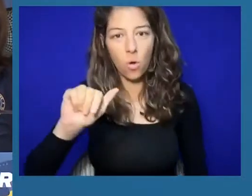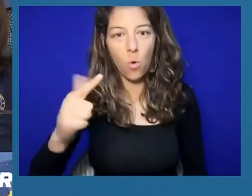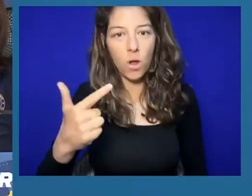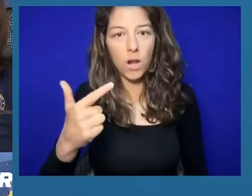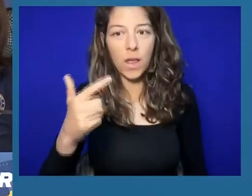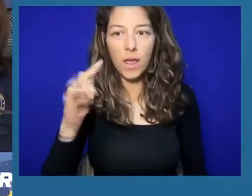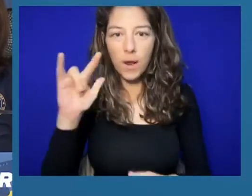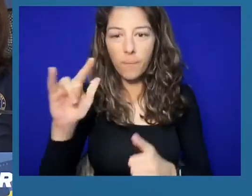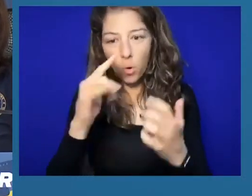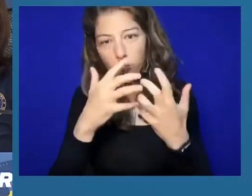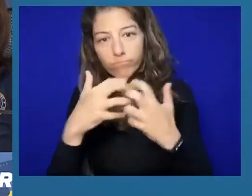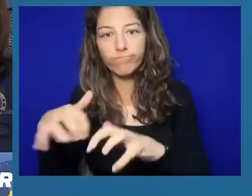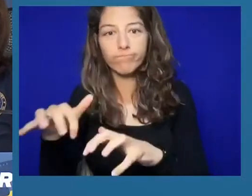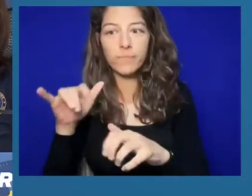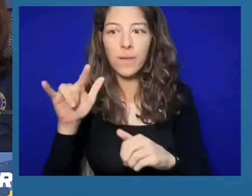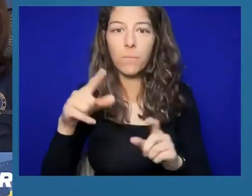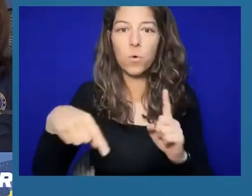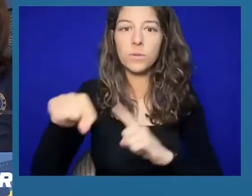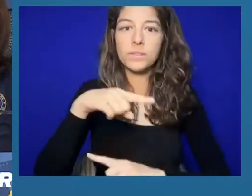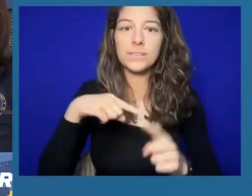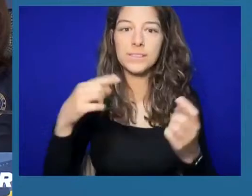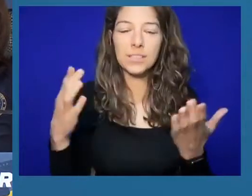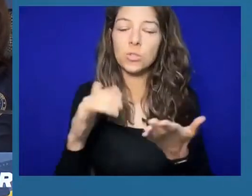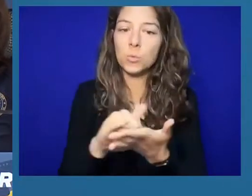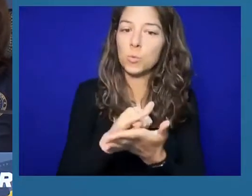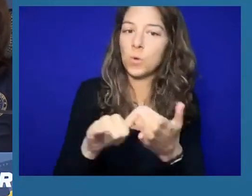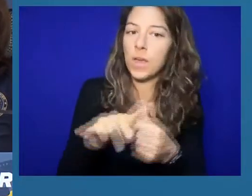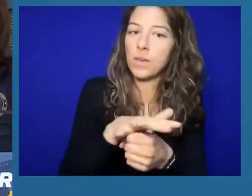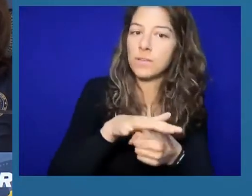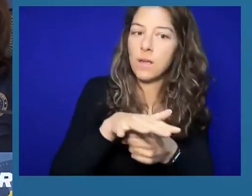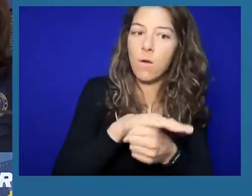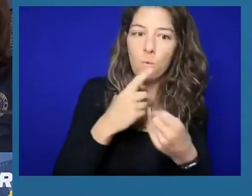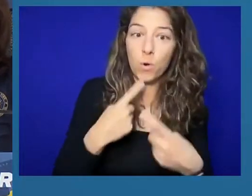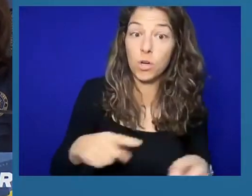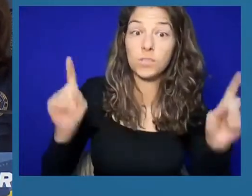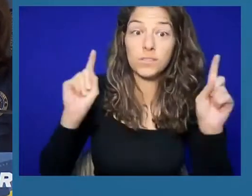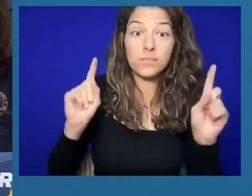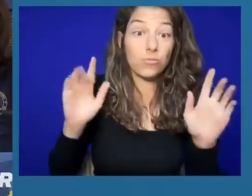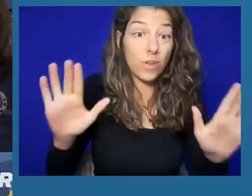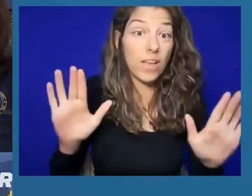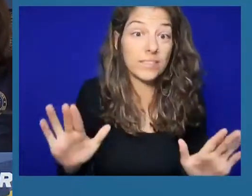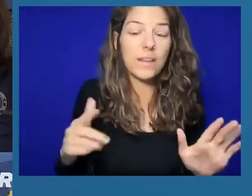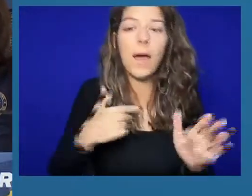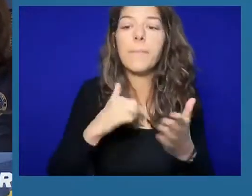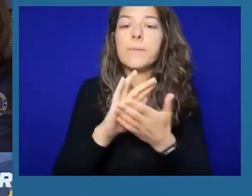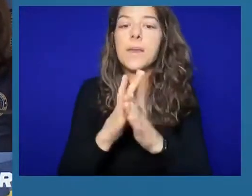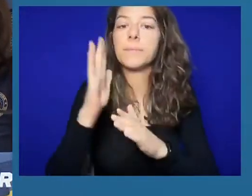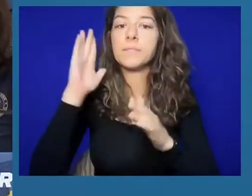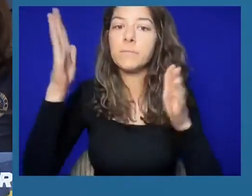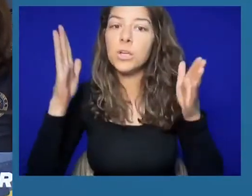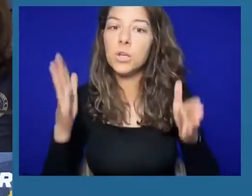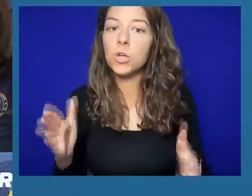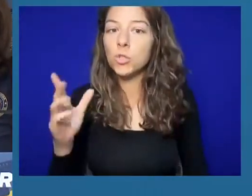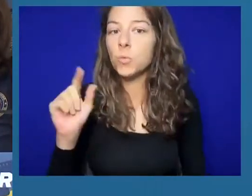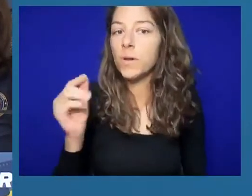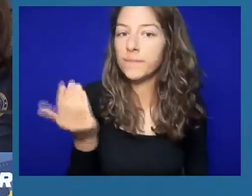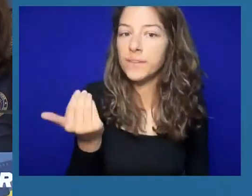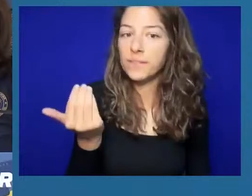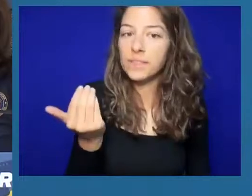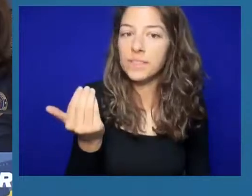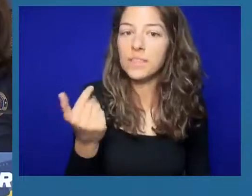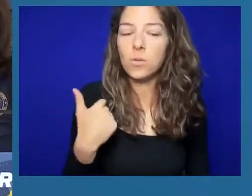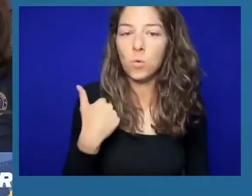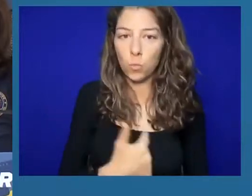our airports here in the New York area great. And when I became speaker in 2015, we